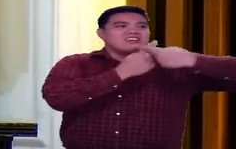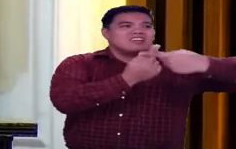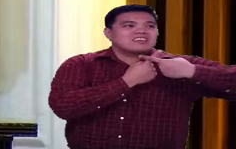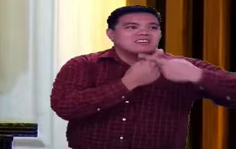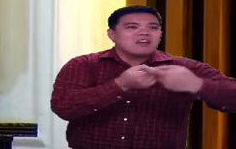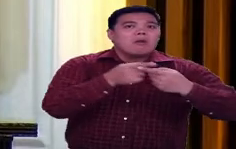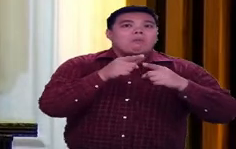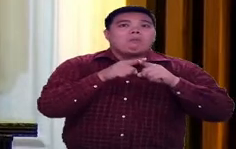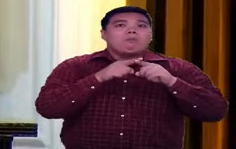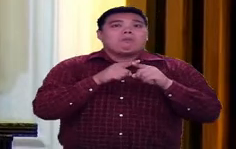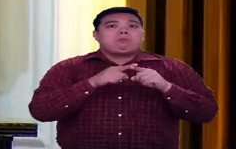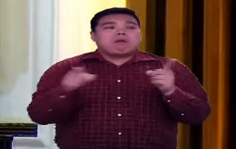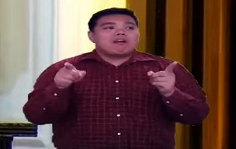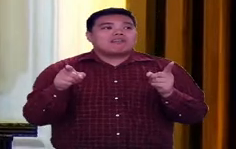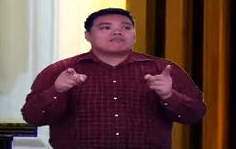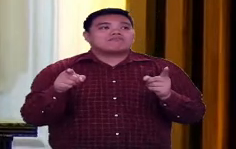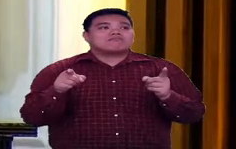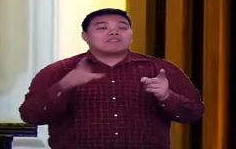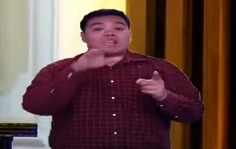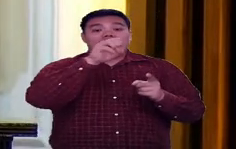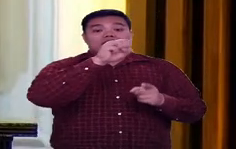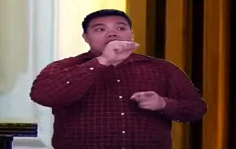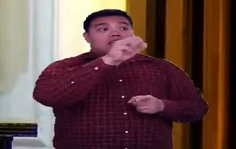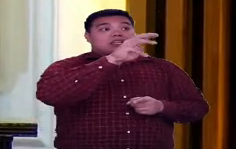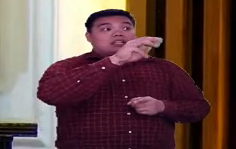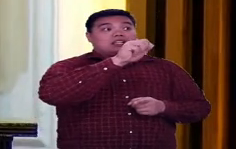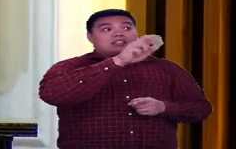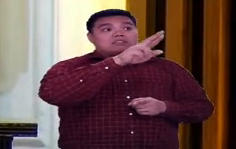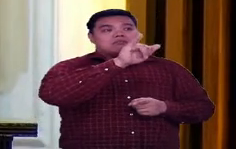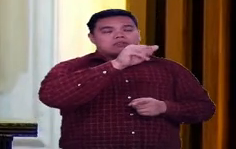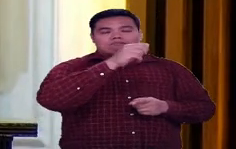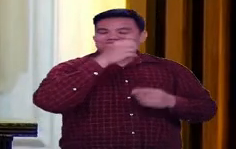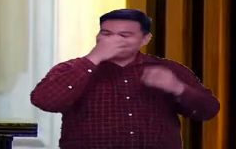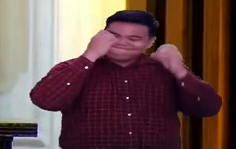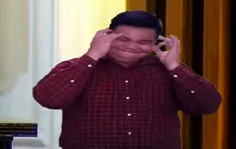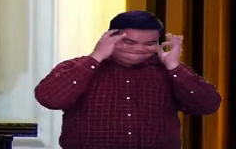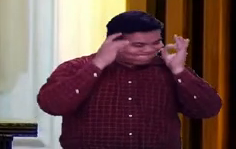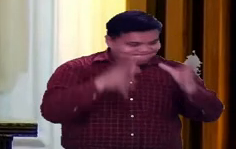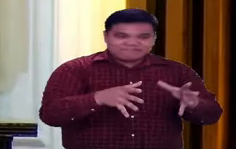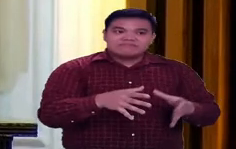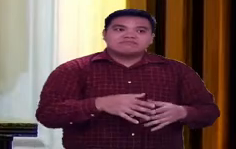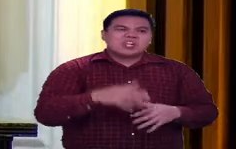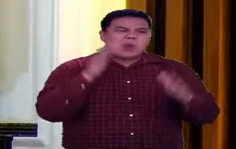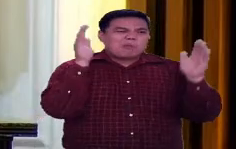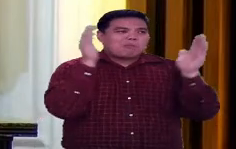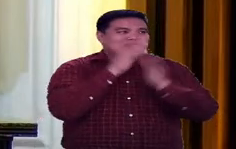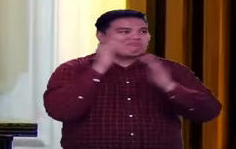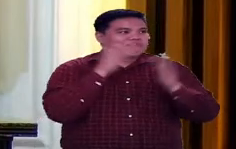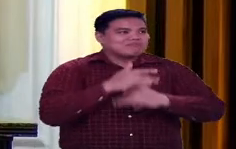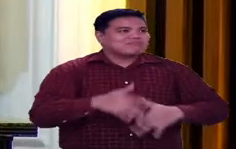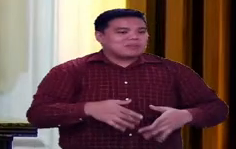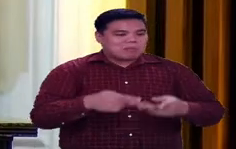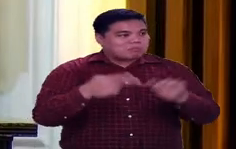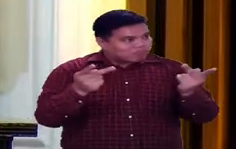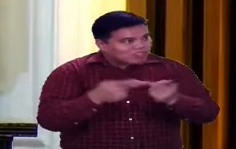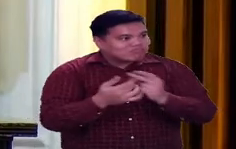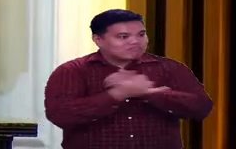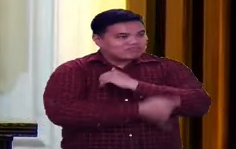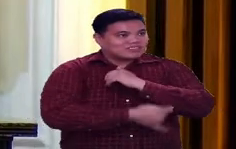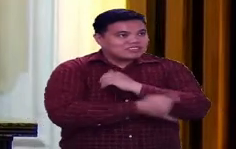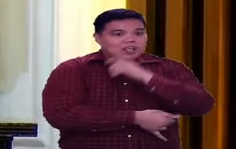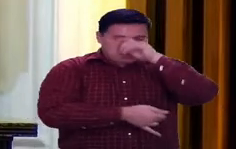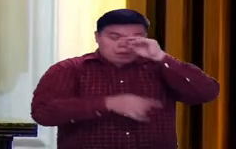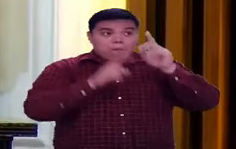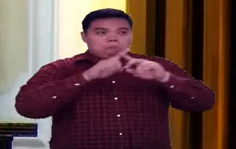harvest." Samaria was a very desolate country, and the disciples, they weren't